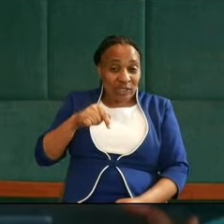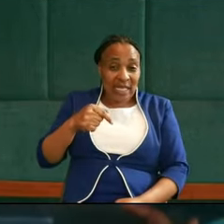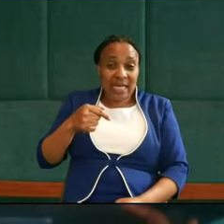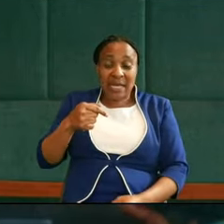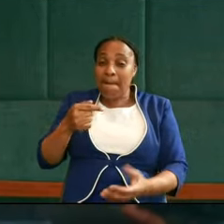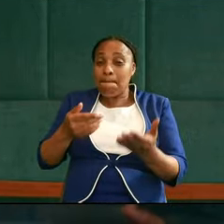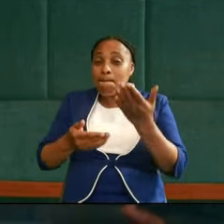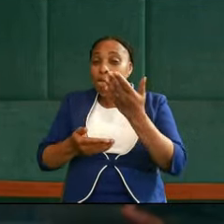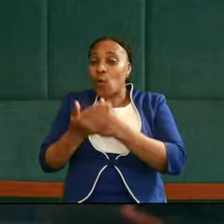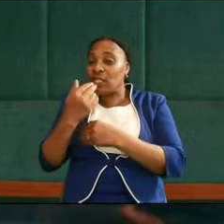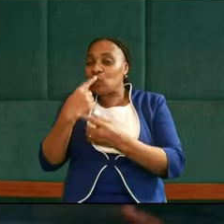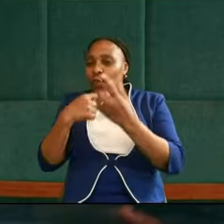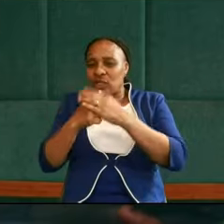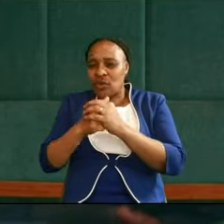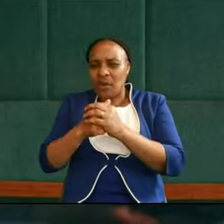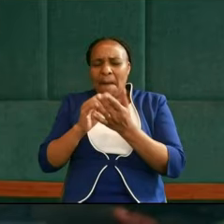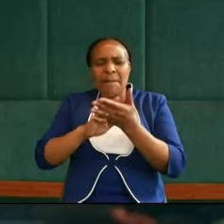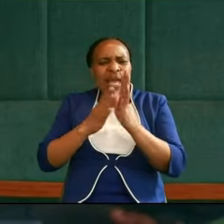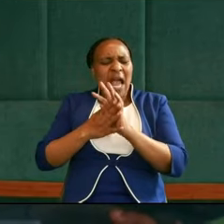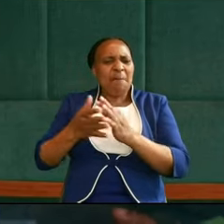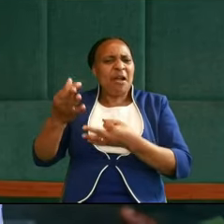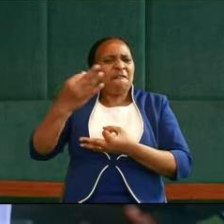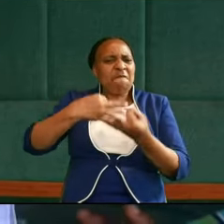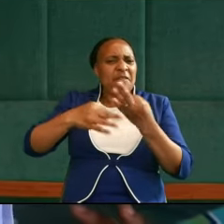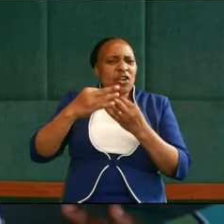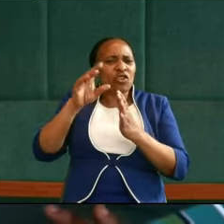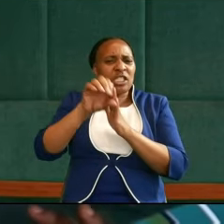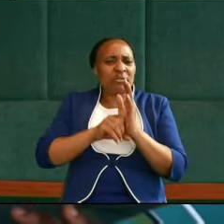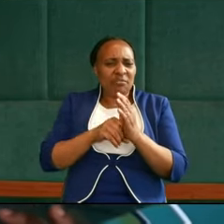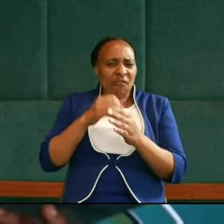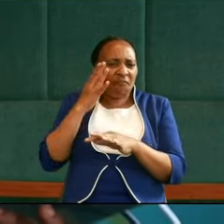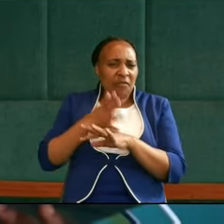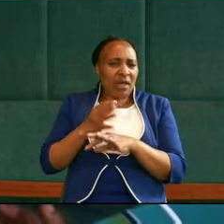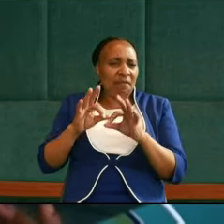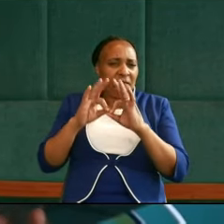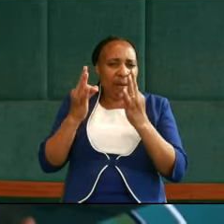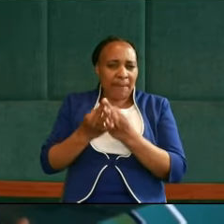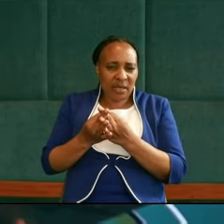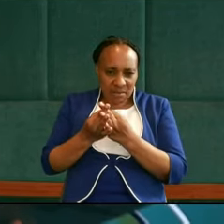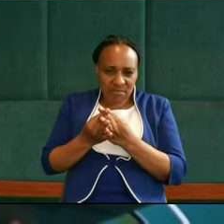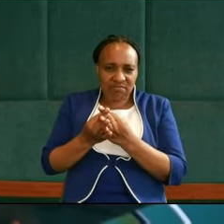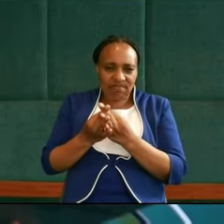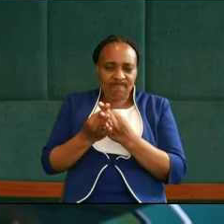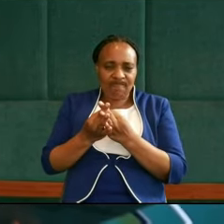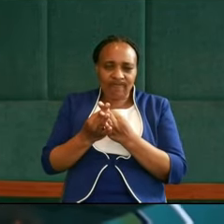become a fellowship of fake family folks.